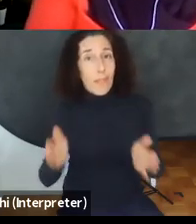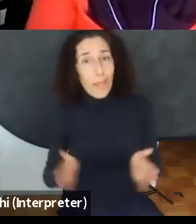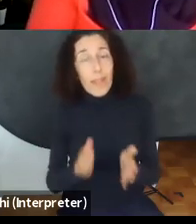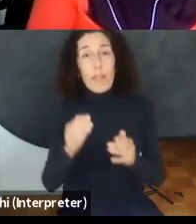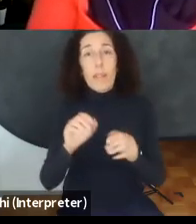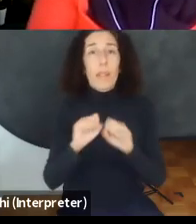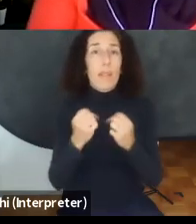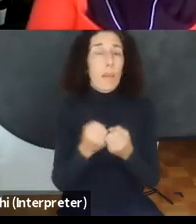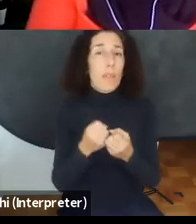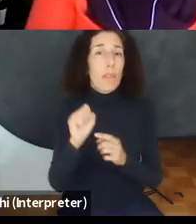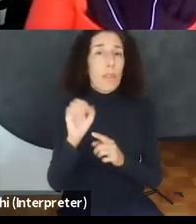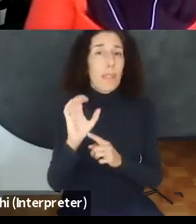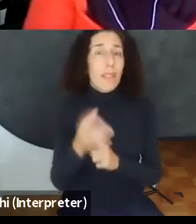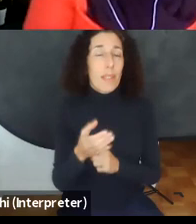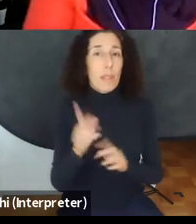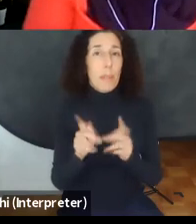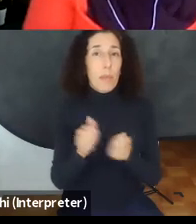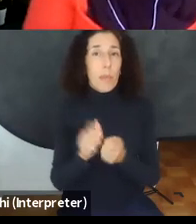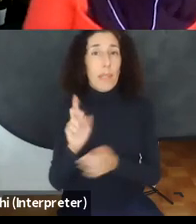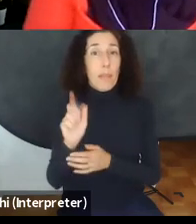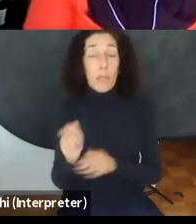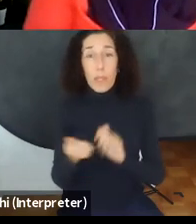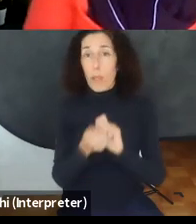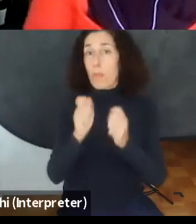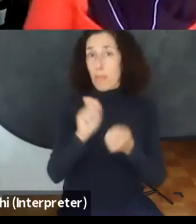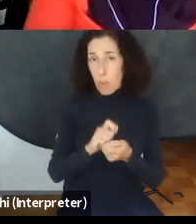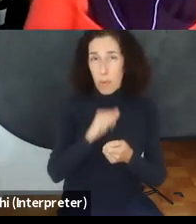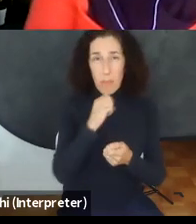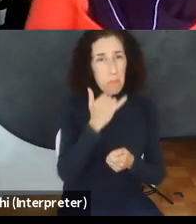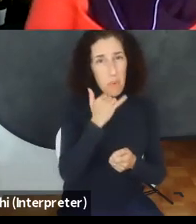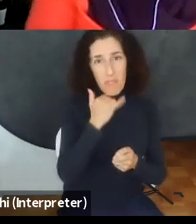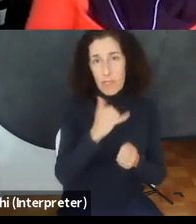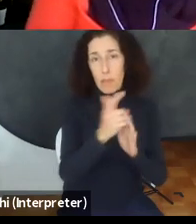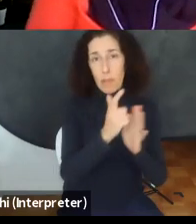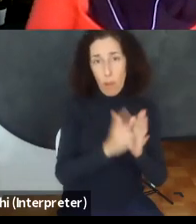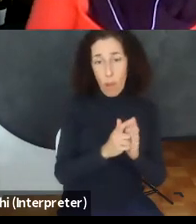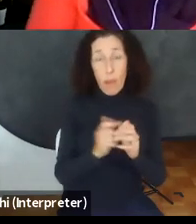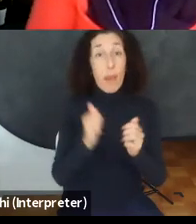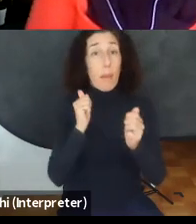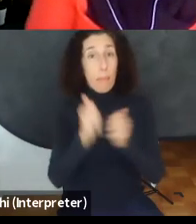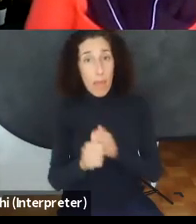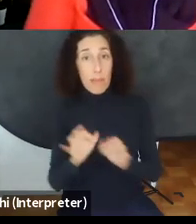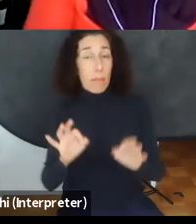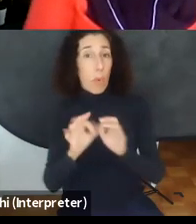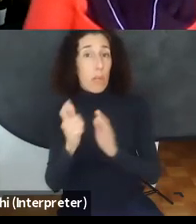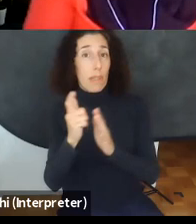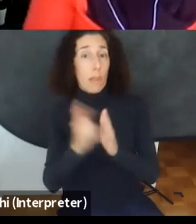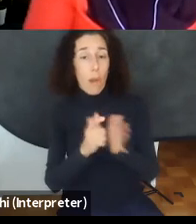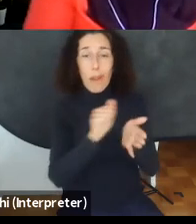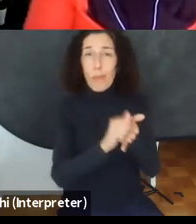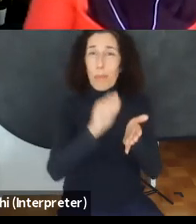disabilities. Reform imperfect laws, pass and enforce better laws, and repeal or abolish harmful